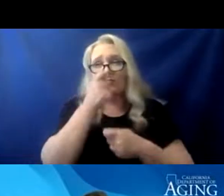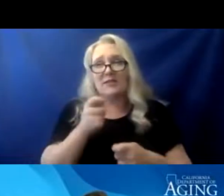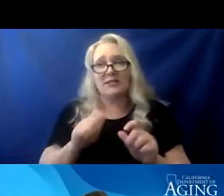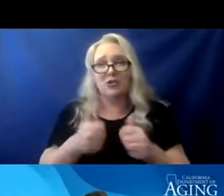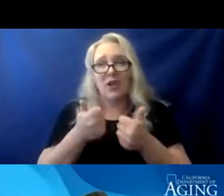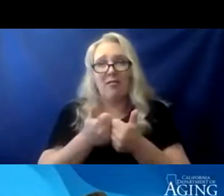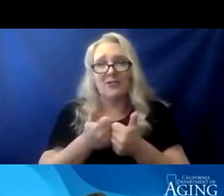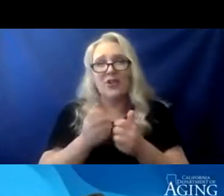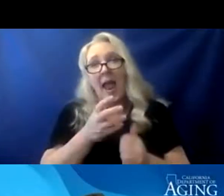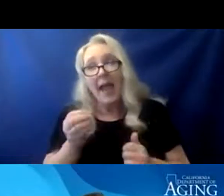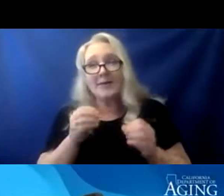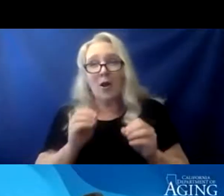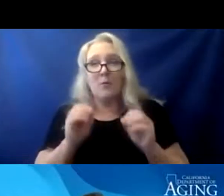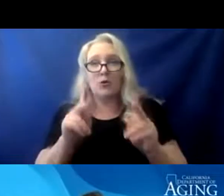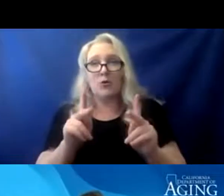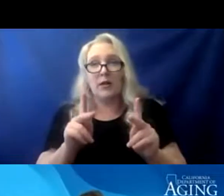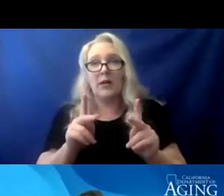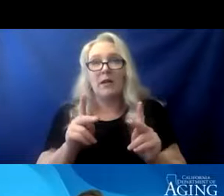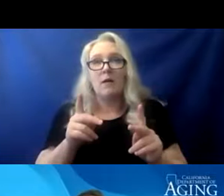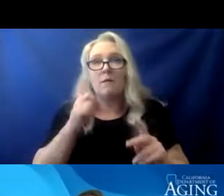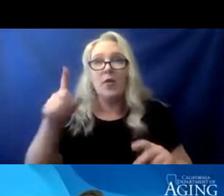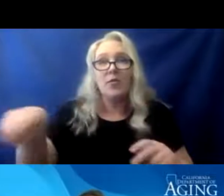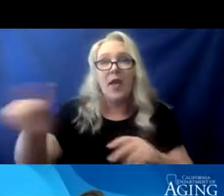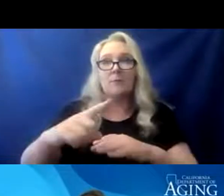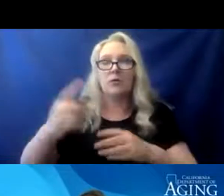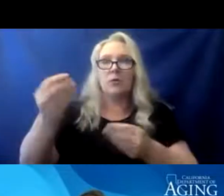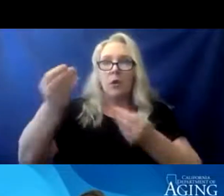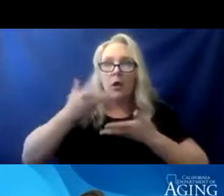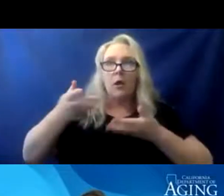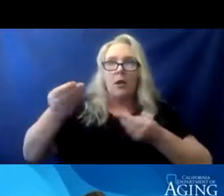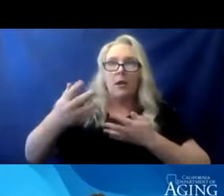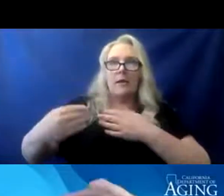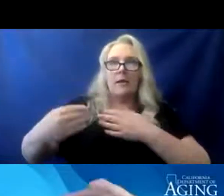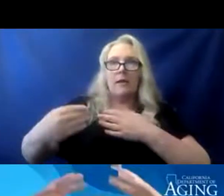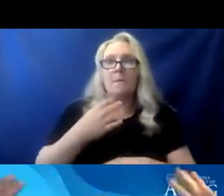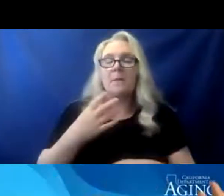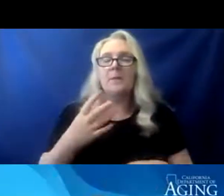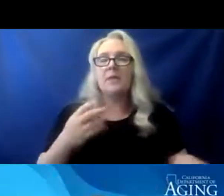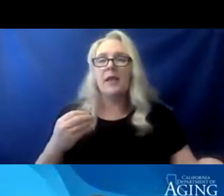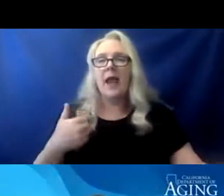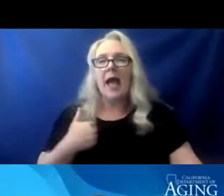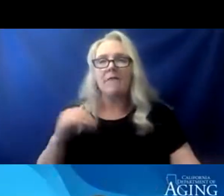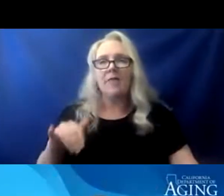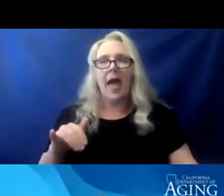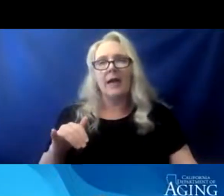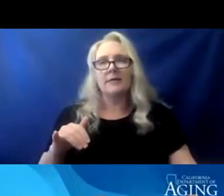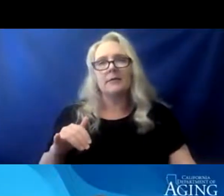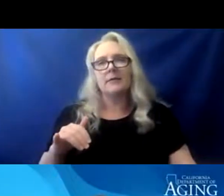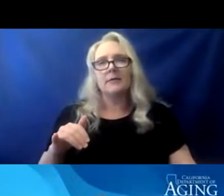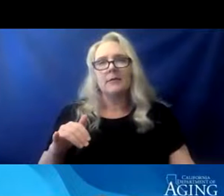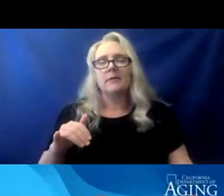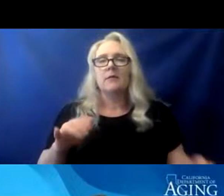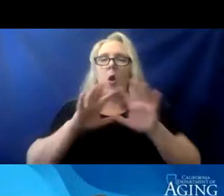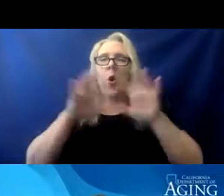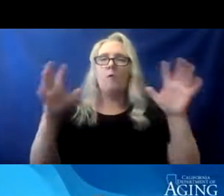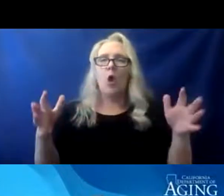challenge and opportunity to be informed by all of that and bring it to the table and kind of have that overarching view as a state,